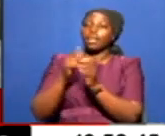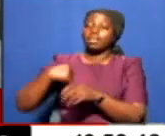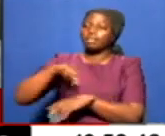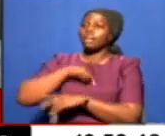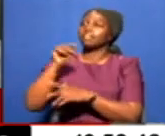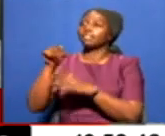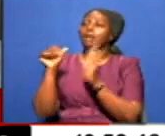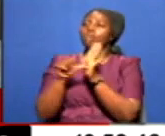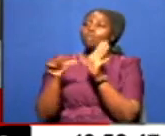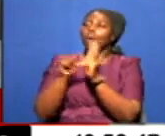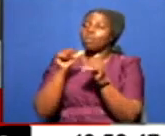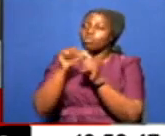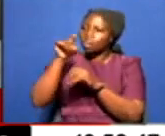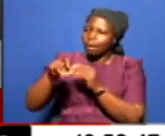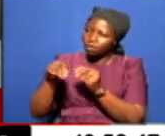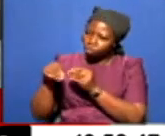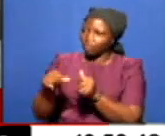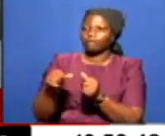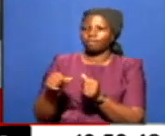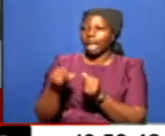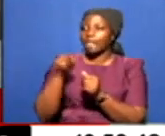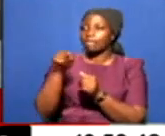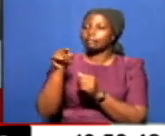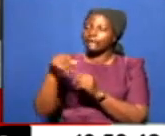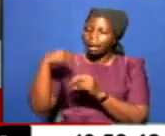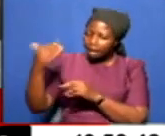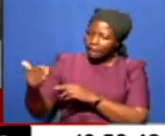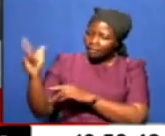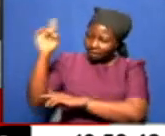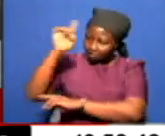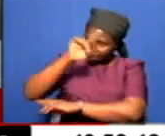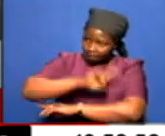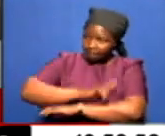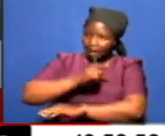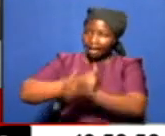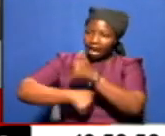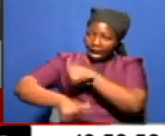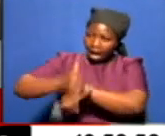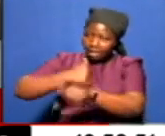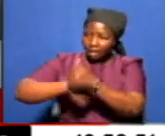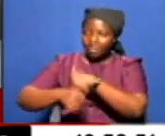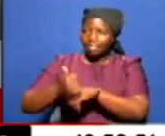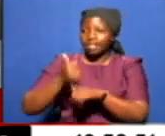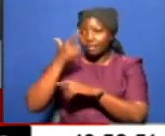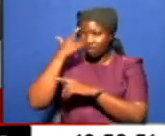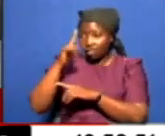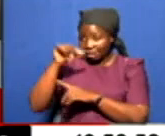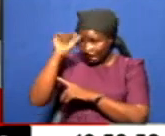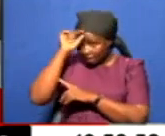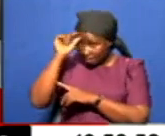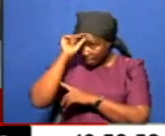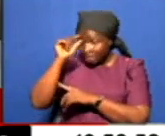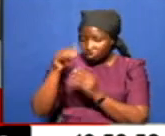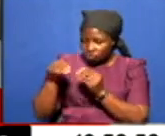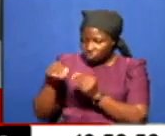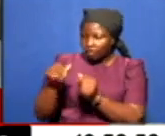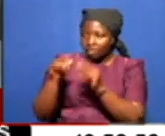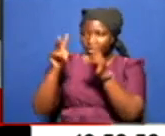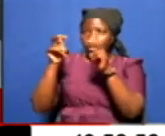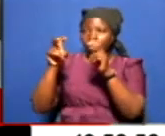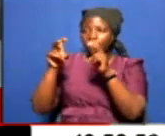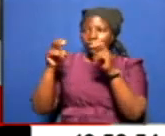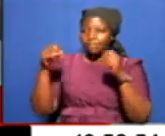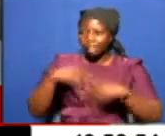with. It is a day-to-day activity for the government to deal with issues of terrorism,